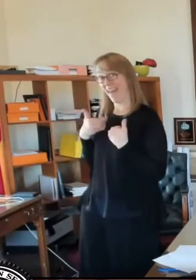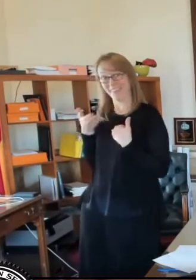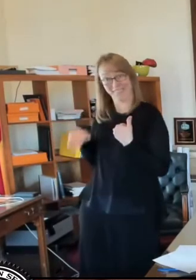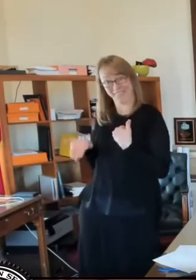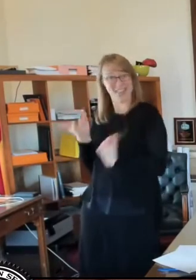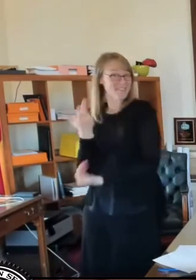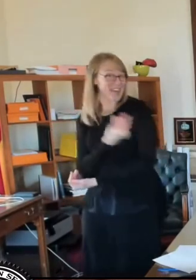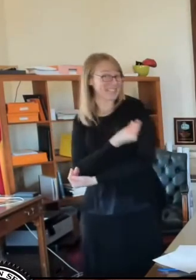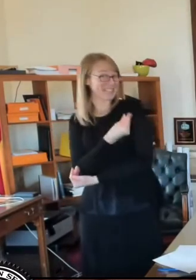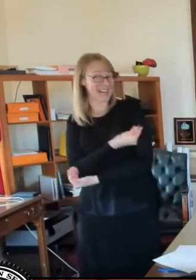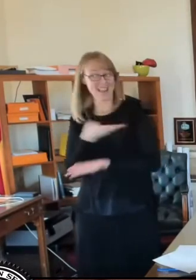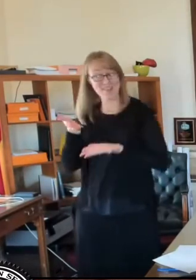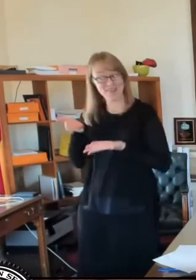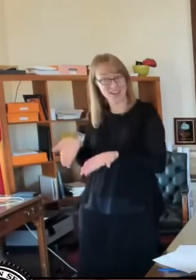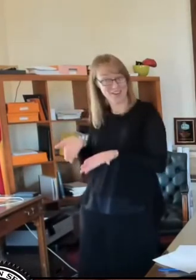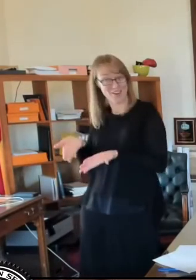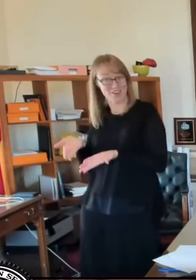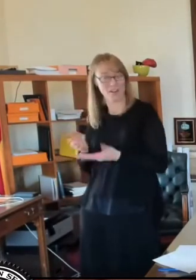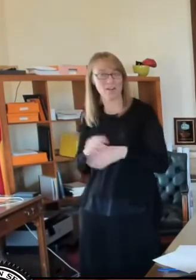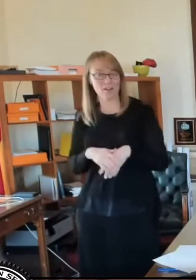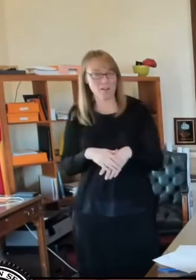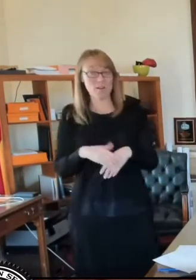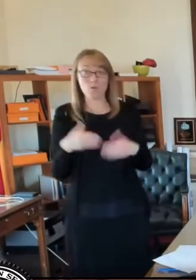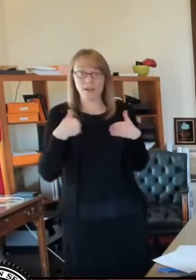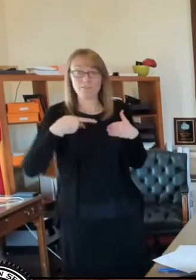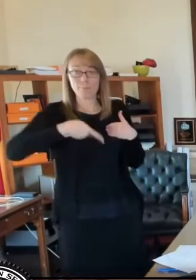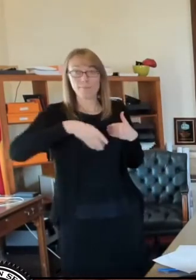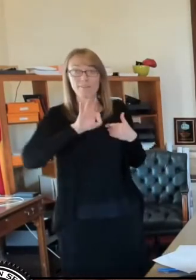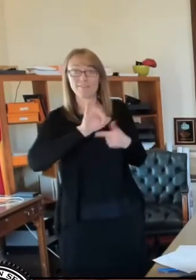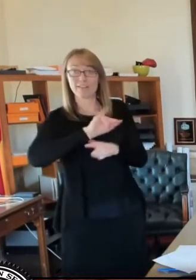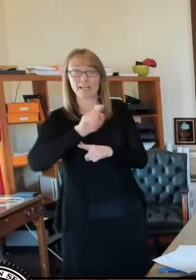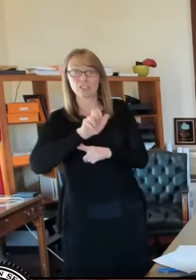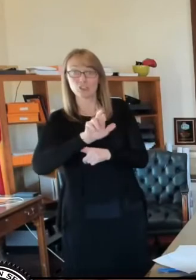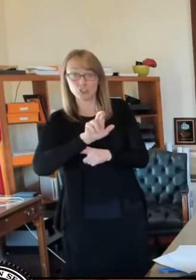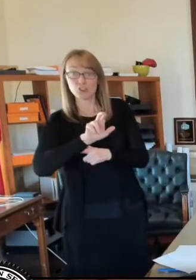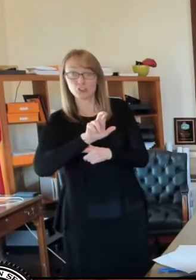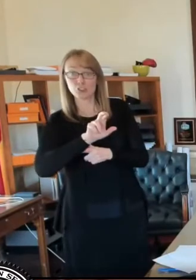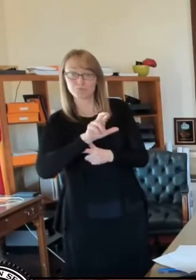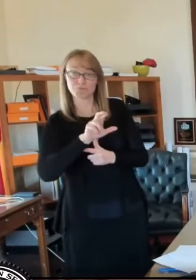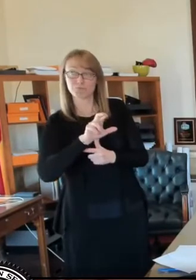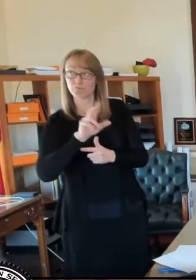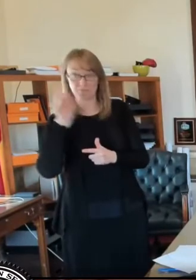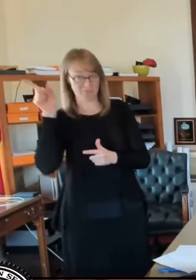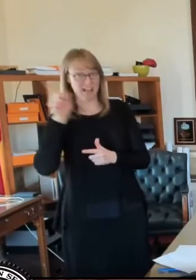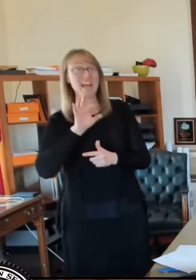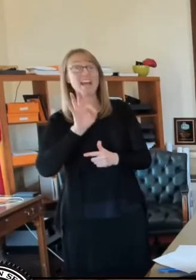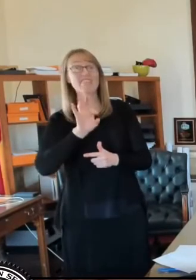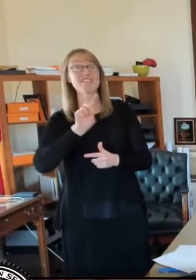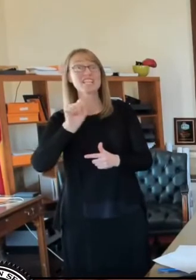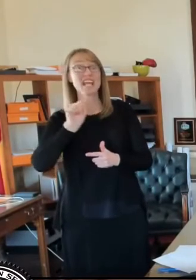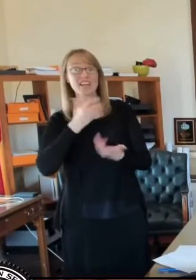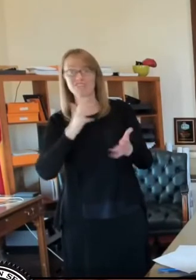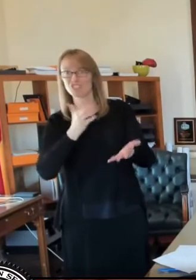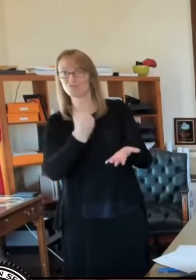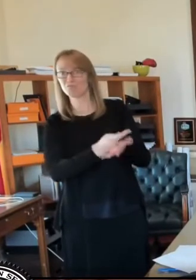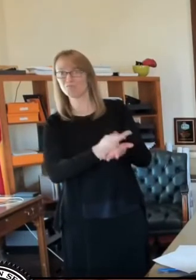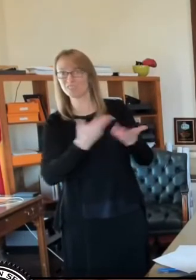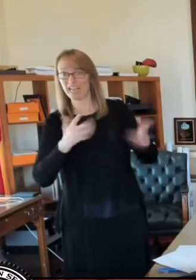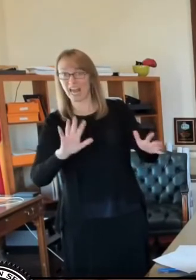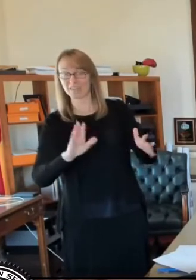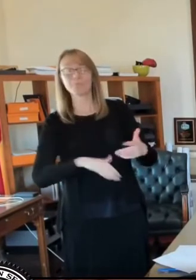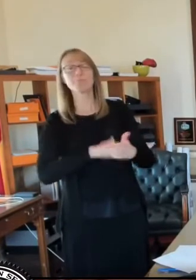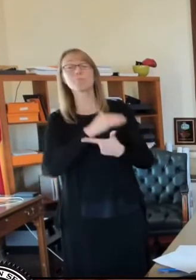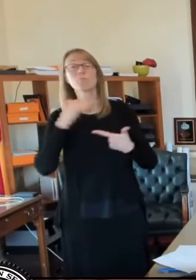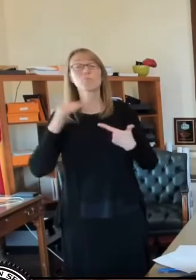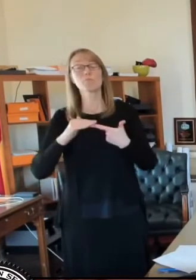now there's the Pfizer vaccine, which has been approved by the FDA. The next one that likely will